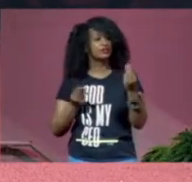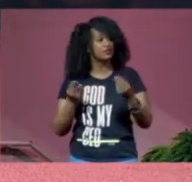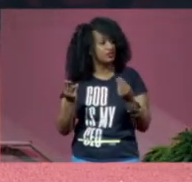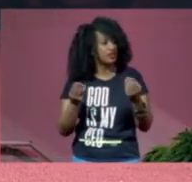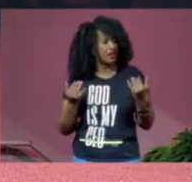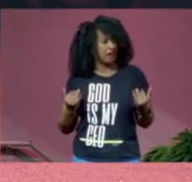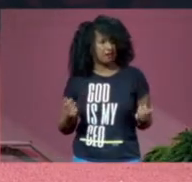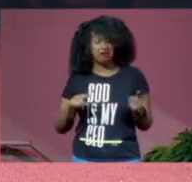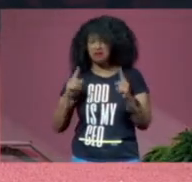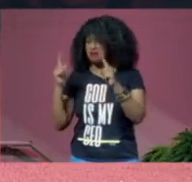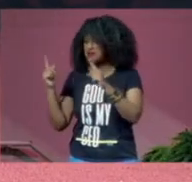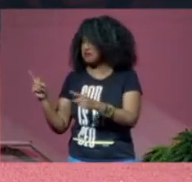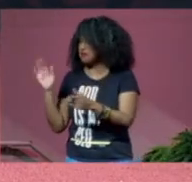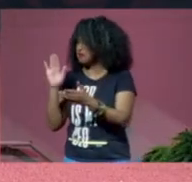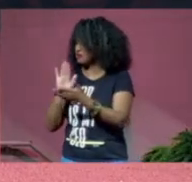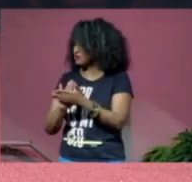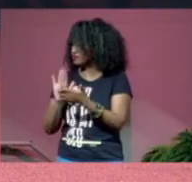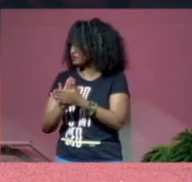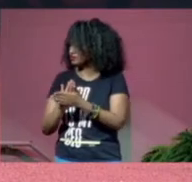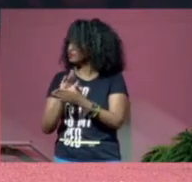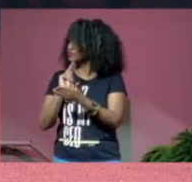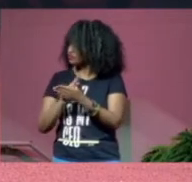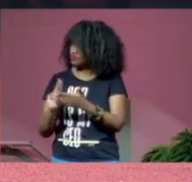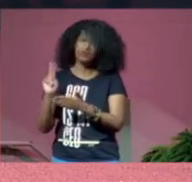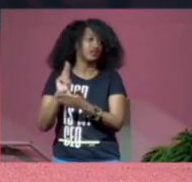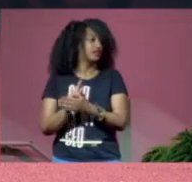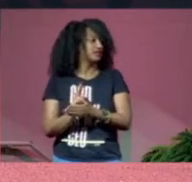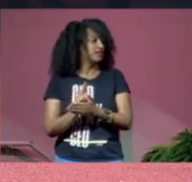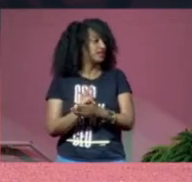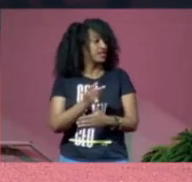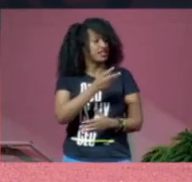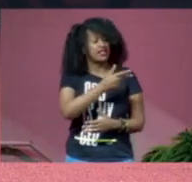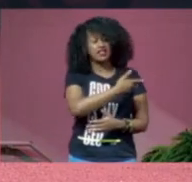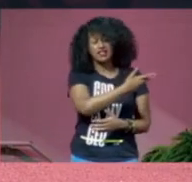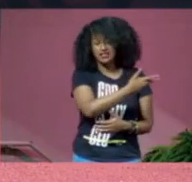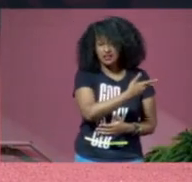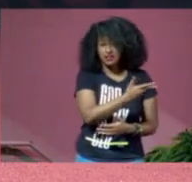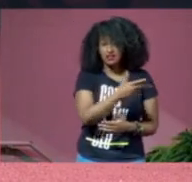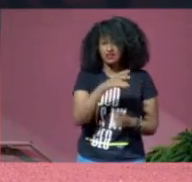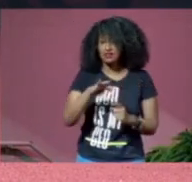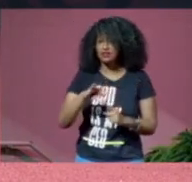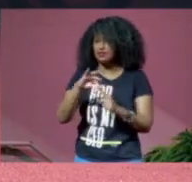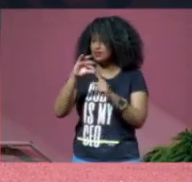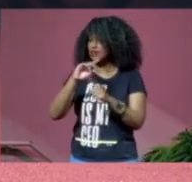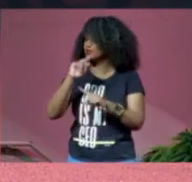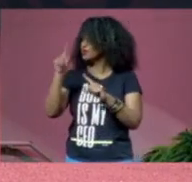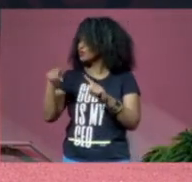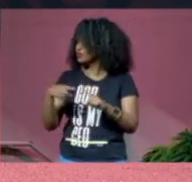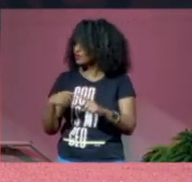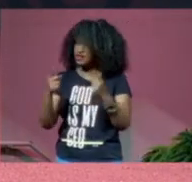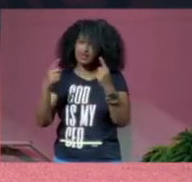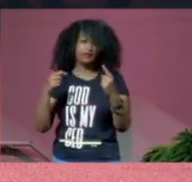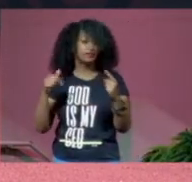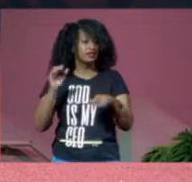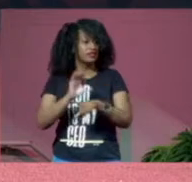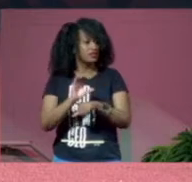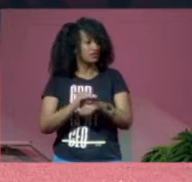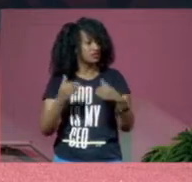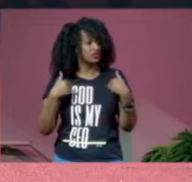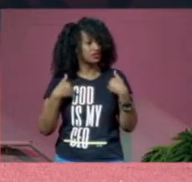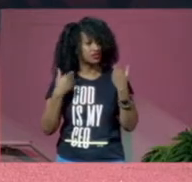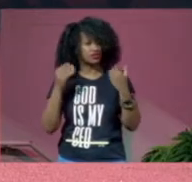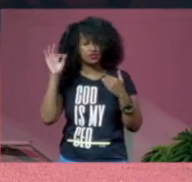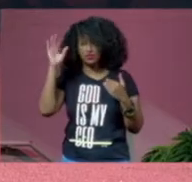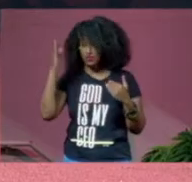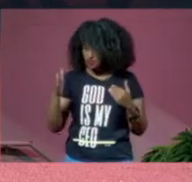to school. Now, this is why they're special. This is why they're special. They're special because when I came in as the youth pastor, they were just getting ready